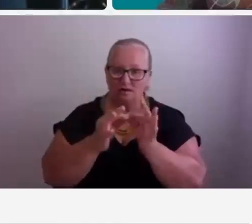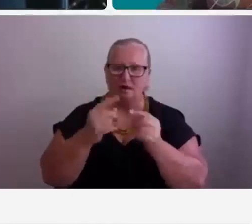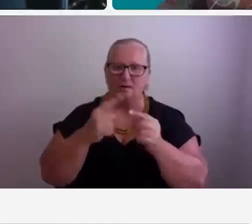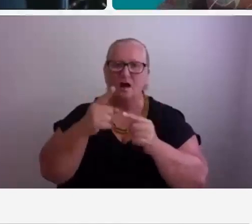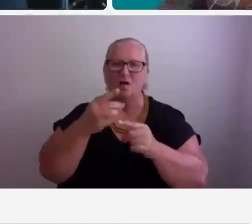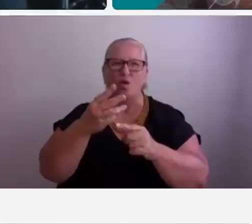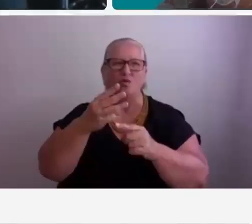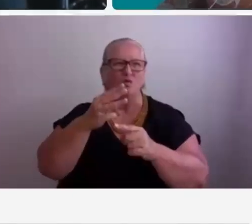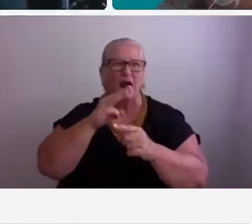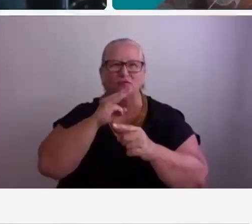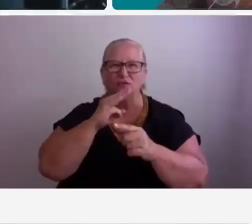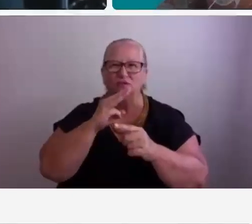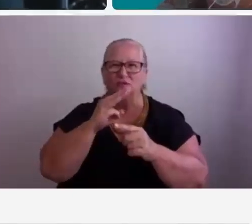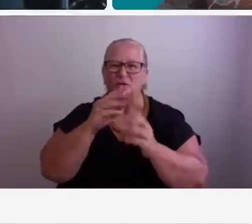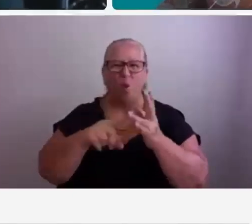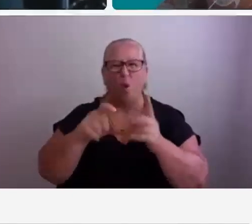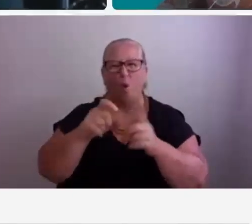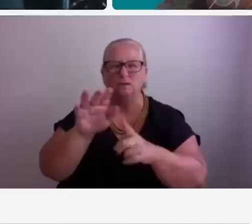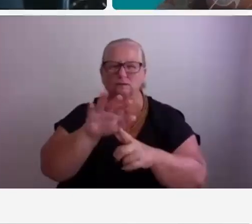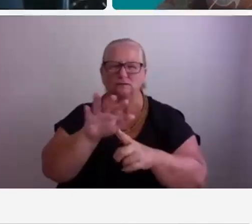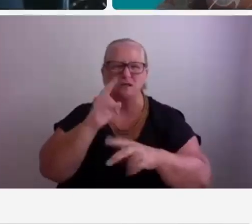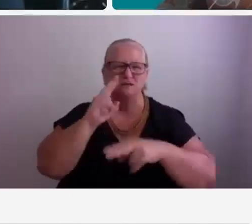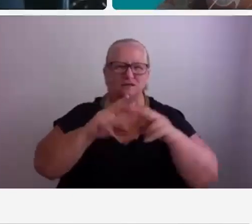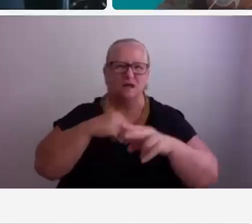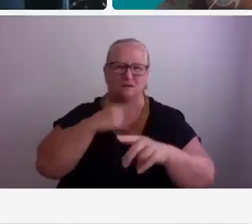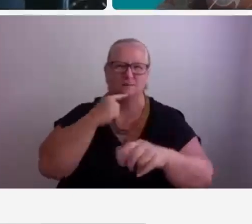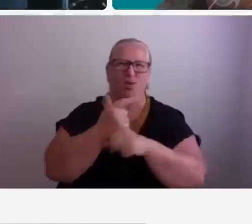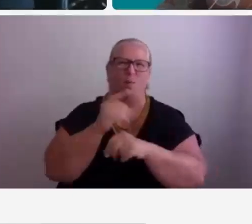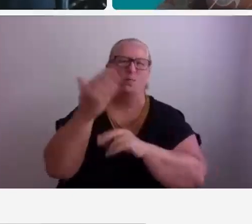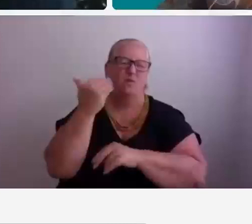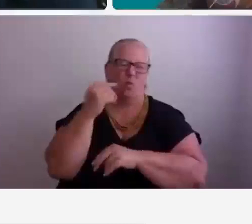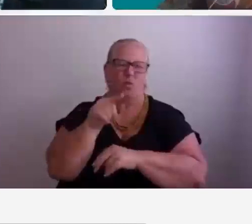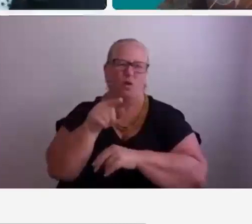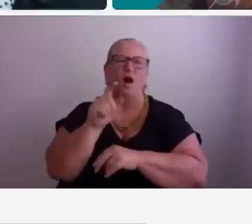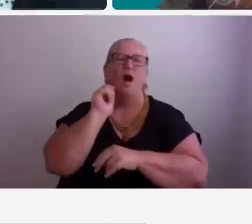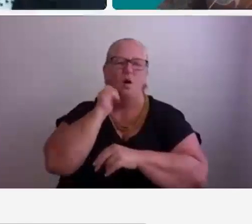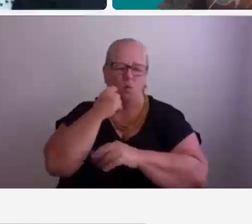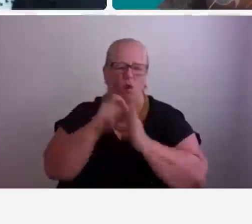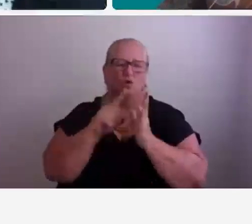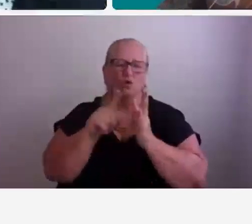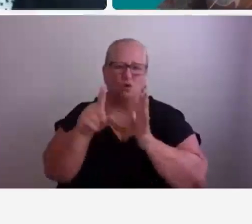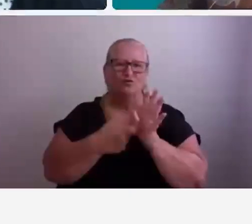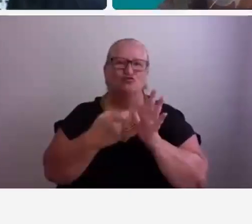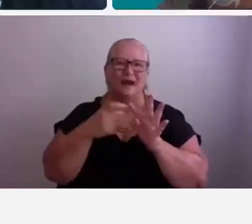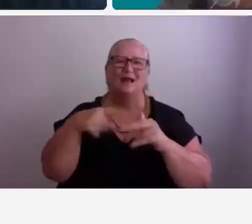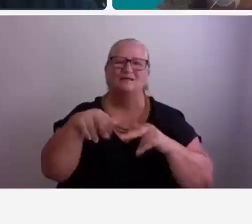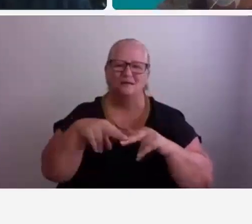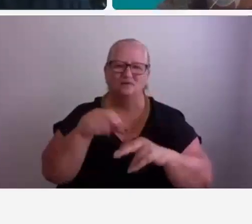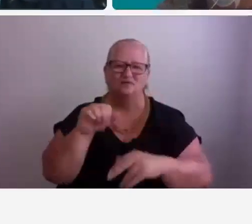300 odd assessors that I mentioned would also be undertaking the reclassifications.